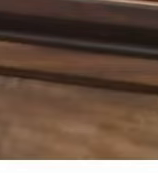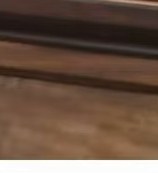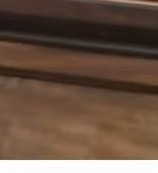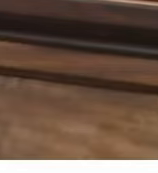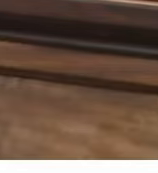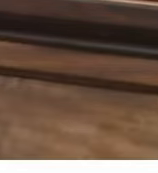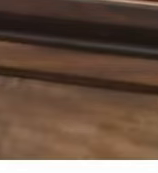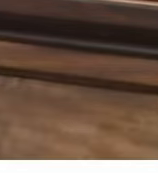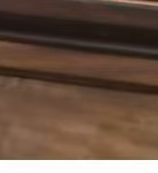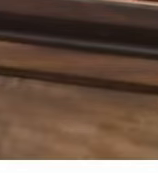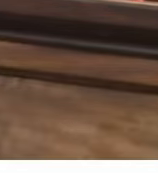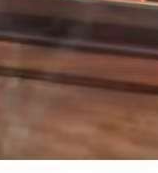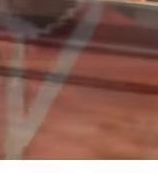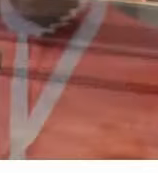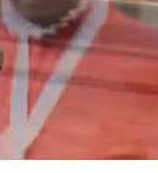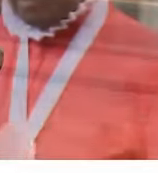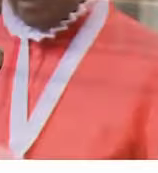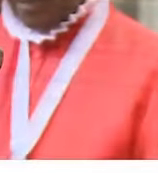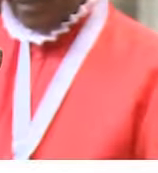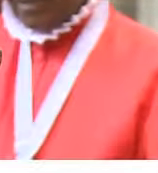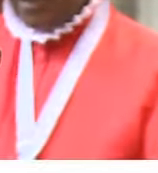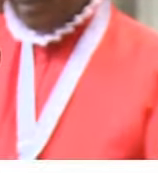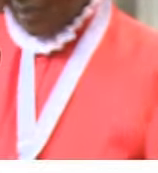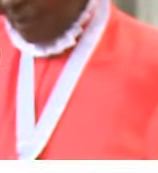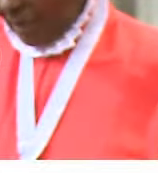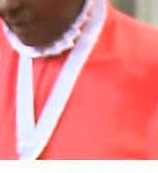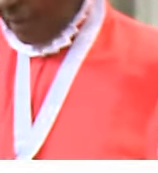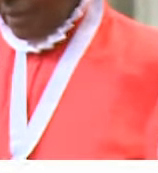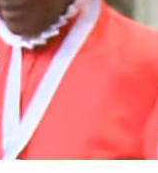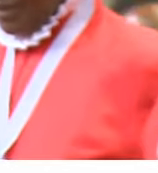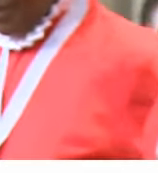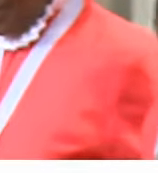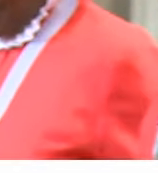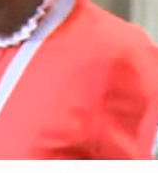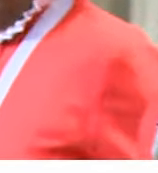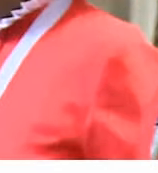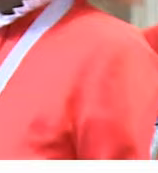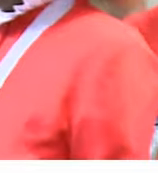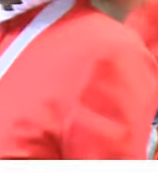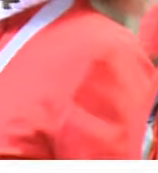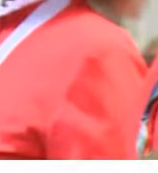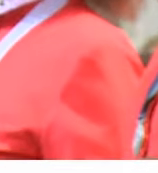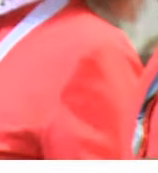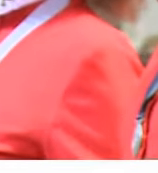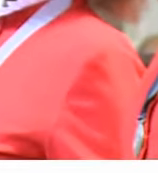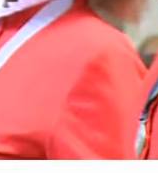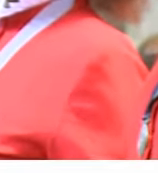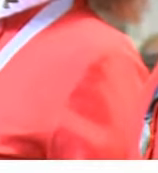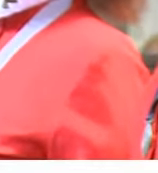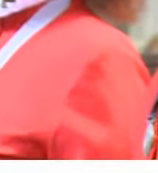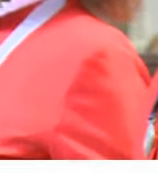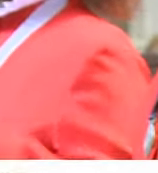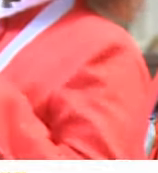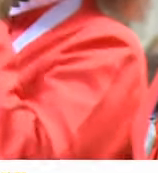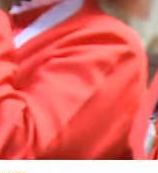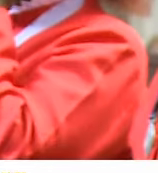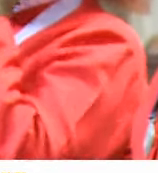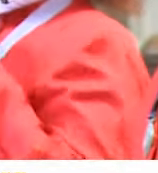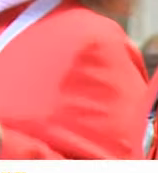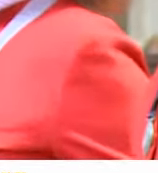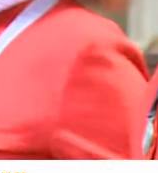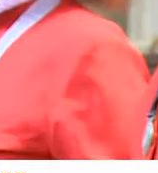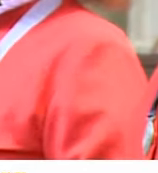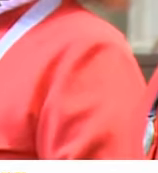As we stand, we join in the collect for Easter Sunday. We say together,